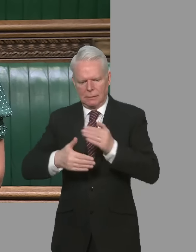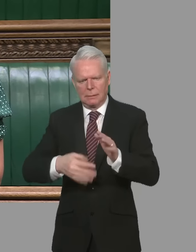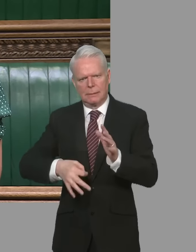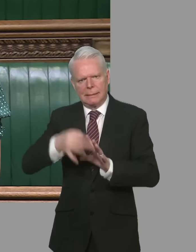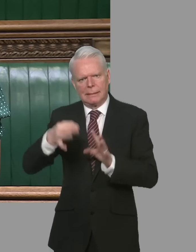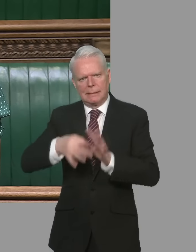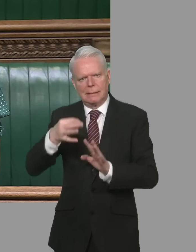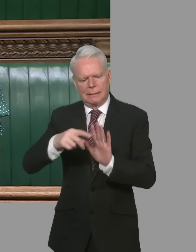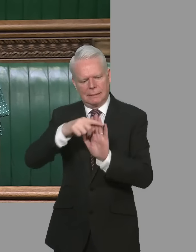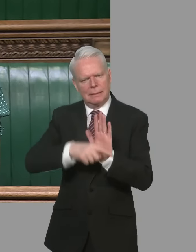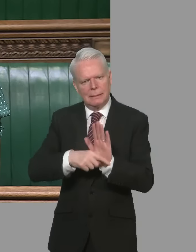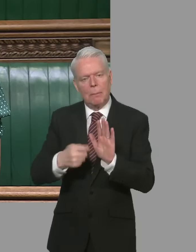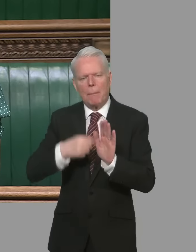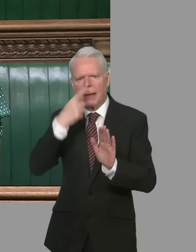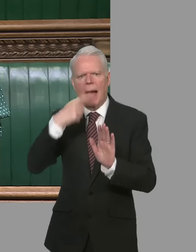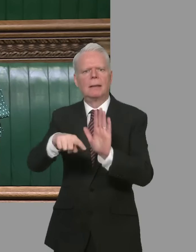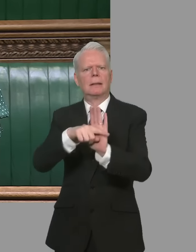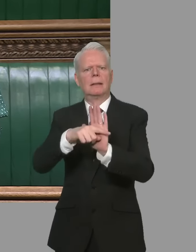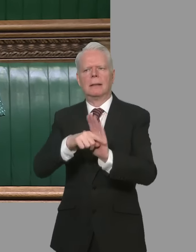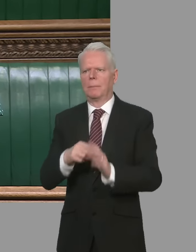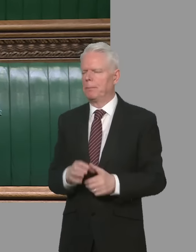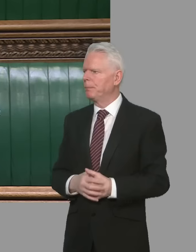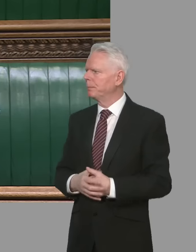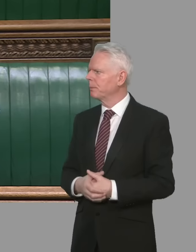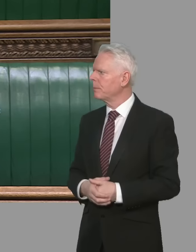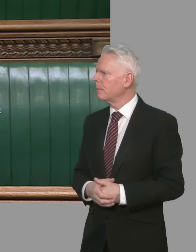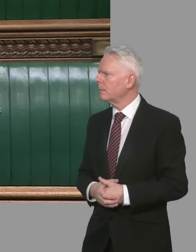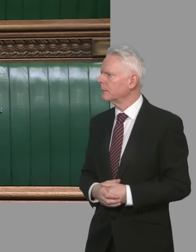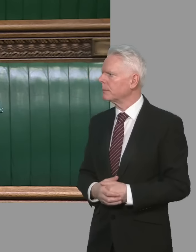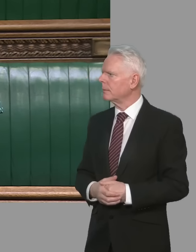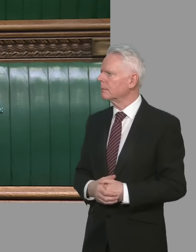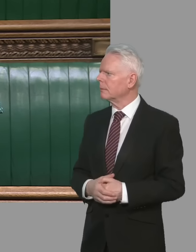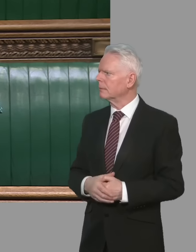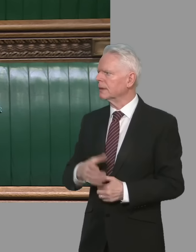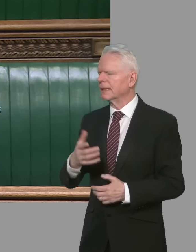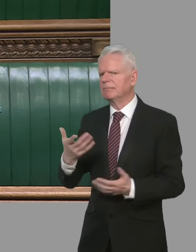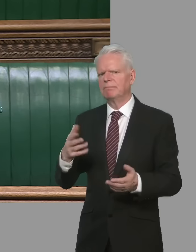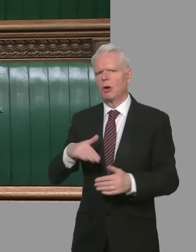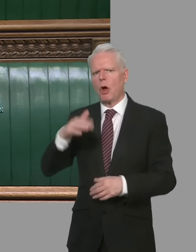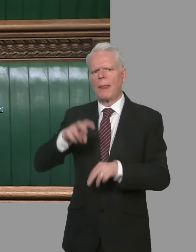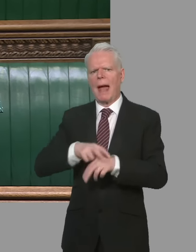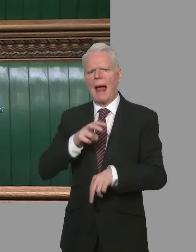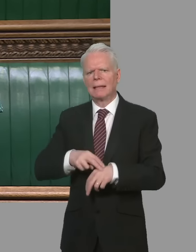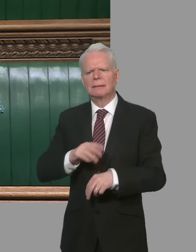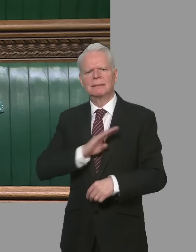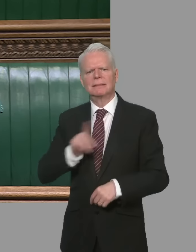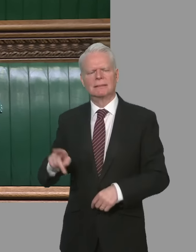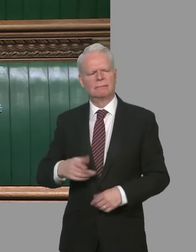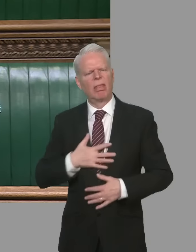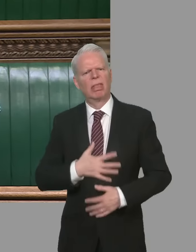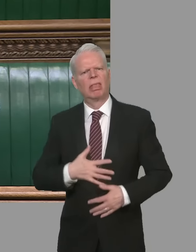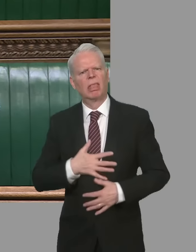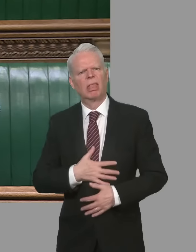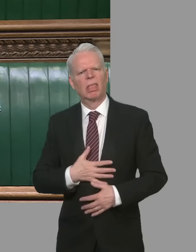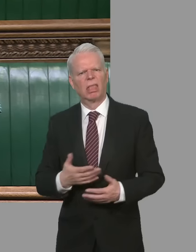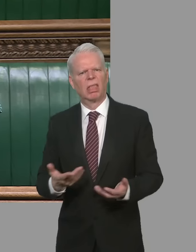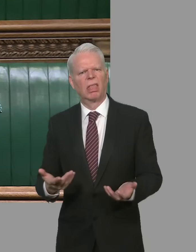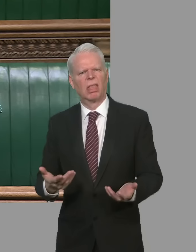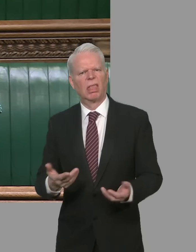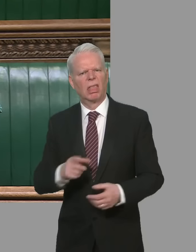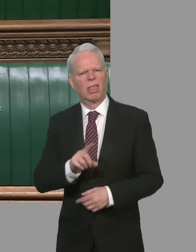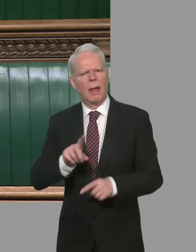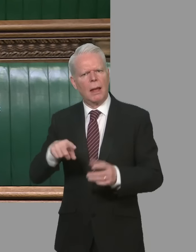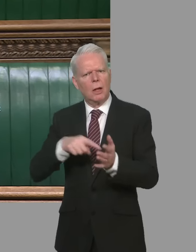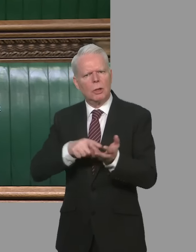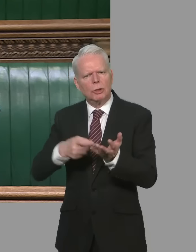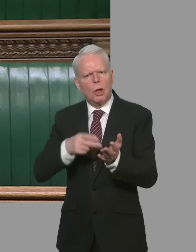constituency who contacted me about this just last week. They are living in fear of vexatious claims, and I'm sure the Secretary of State recognises